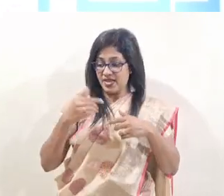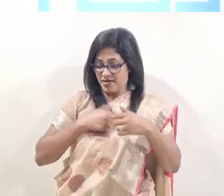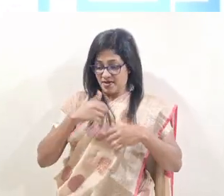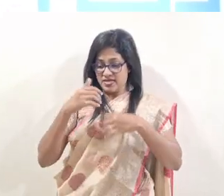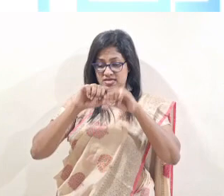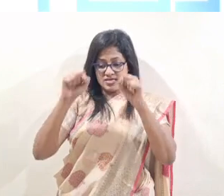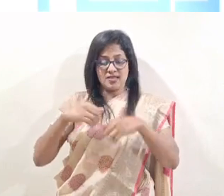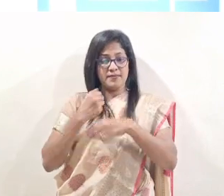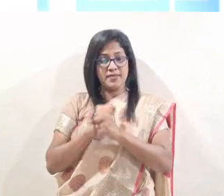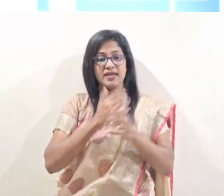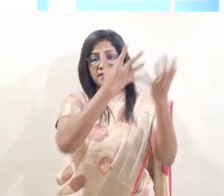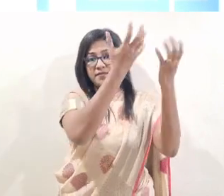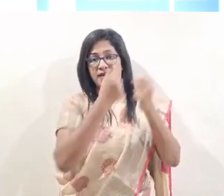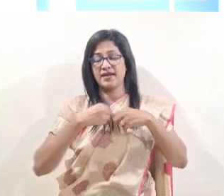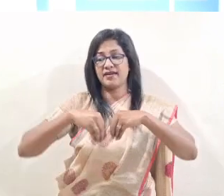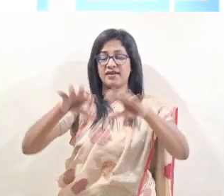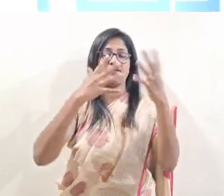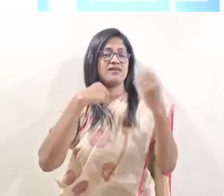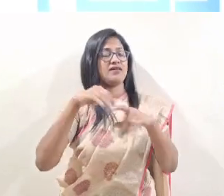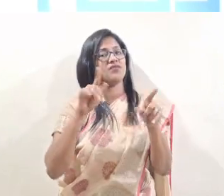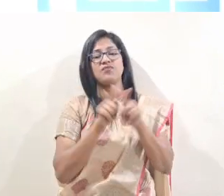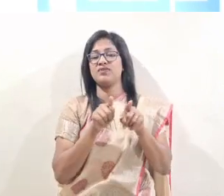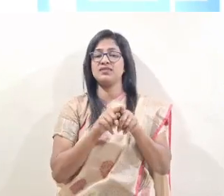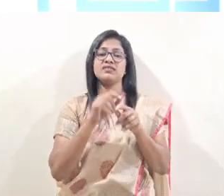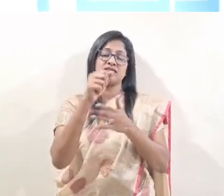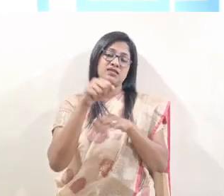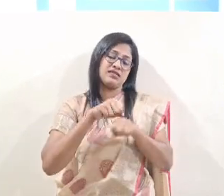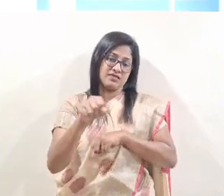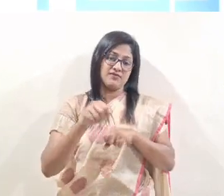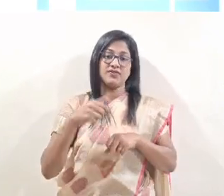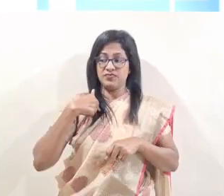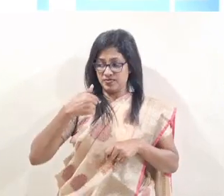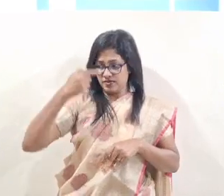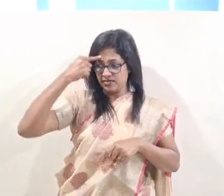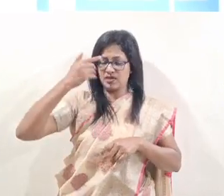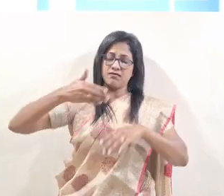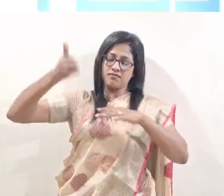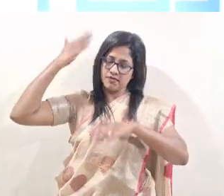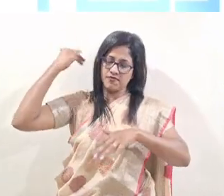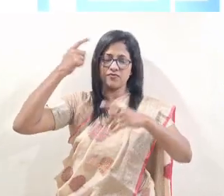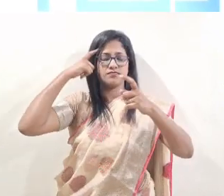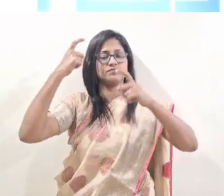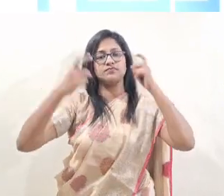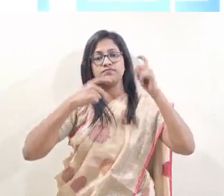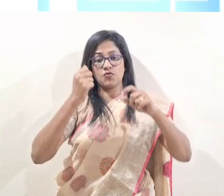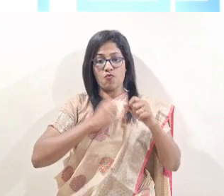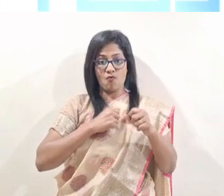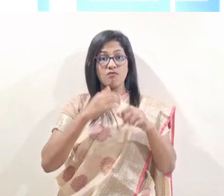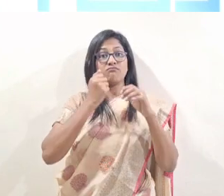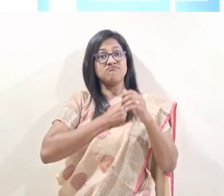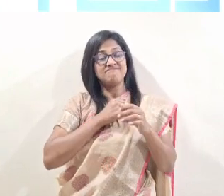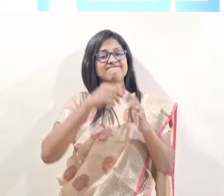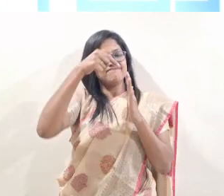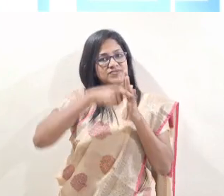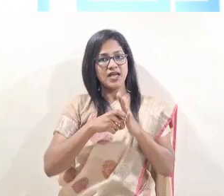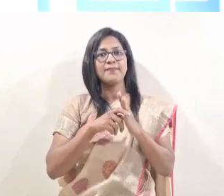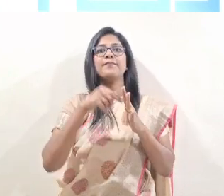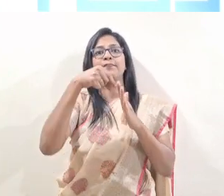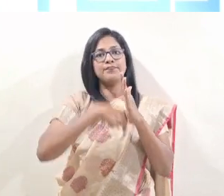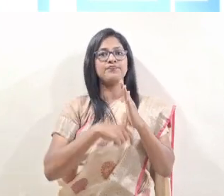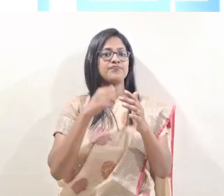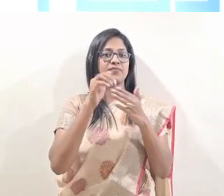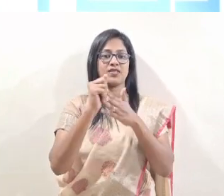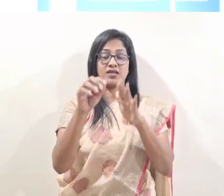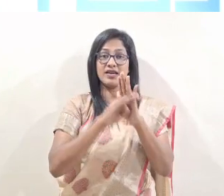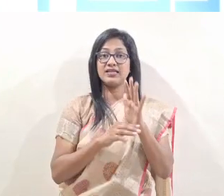build that system, because that's how it is certified. So this thought started that no, we must have indigenous guidelines, at least for